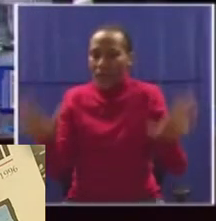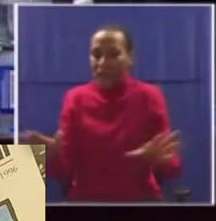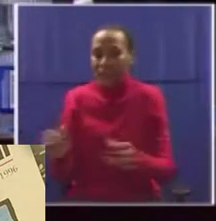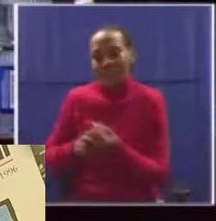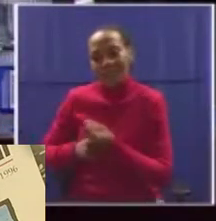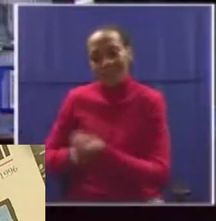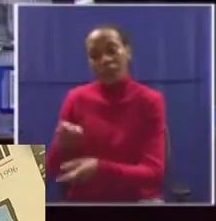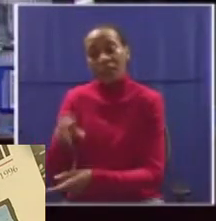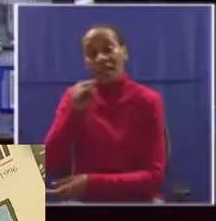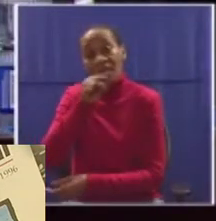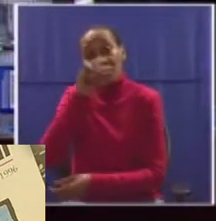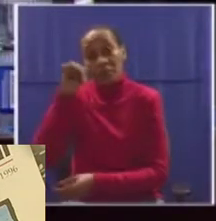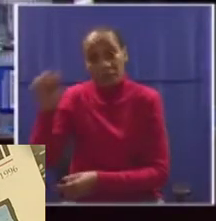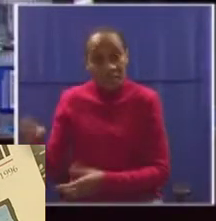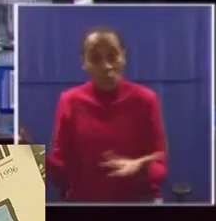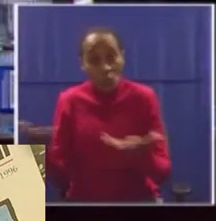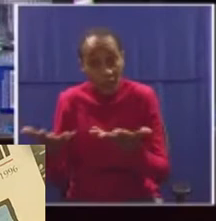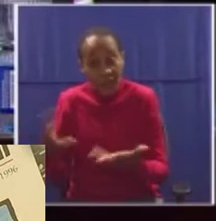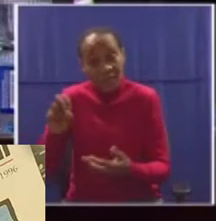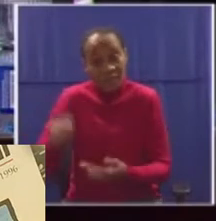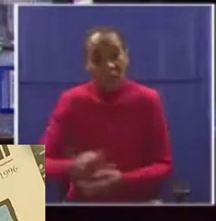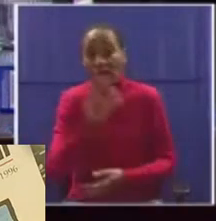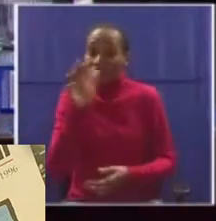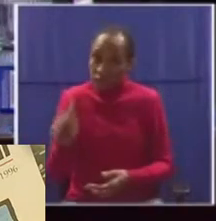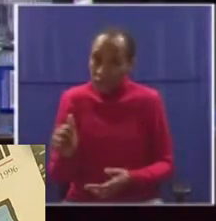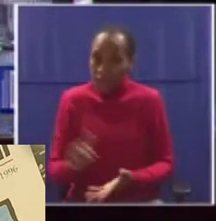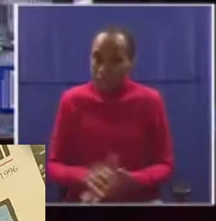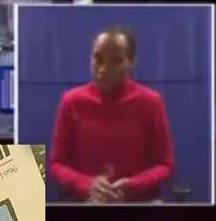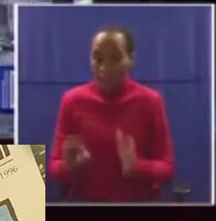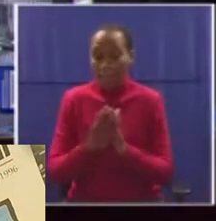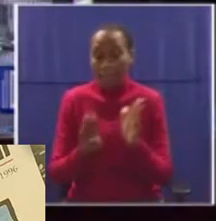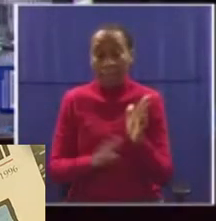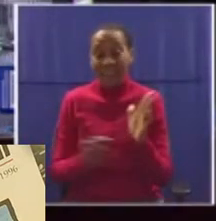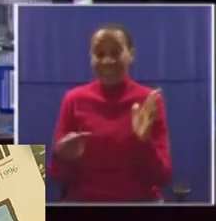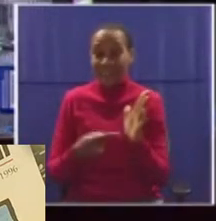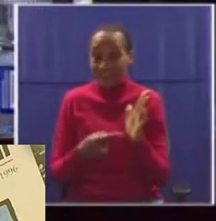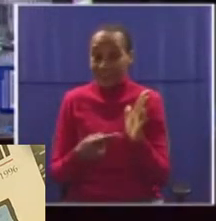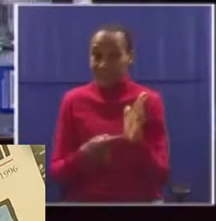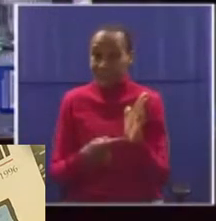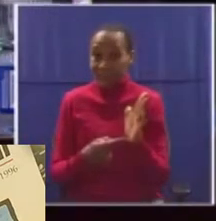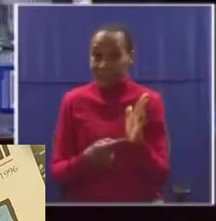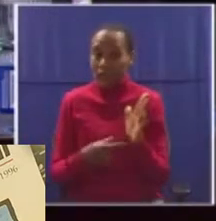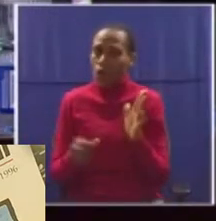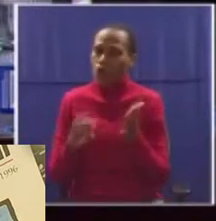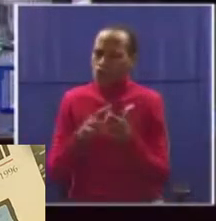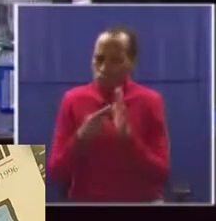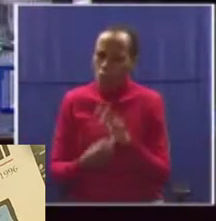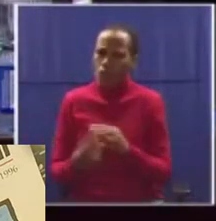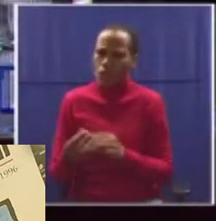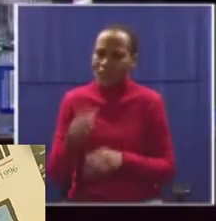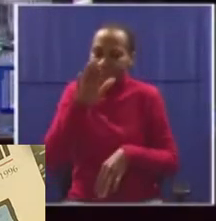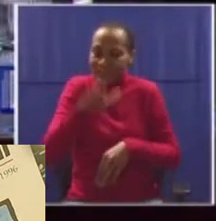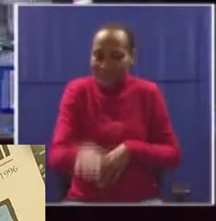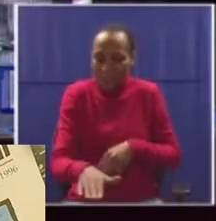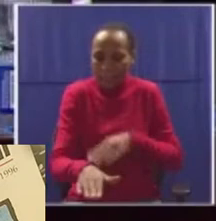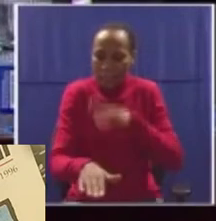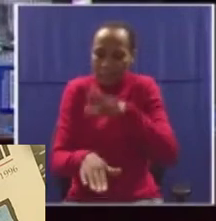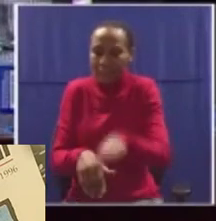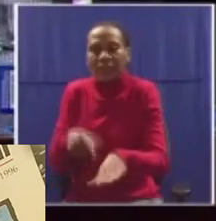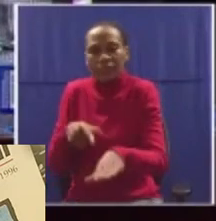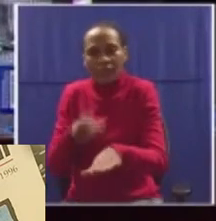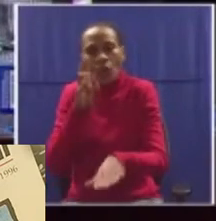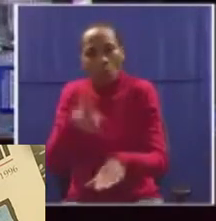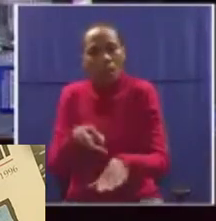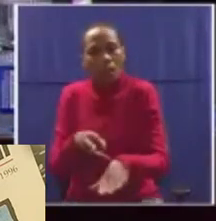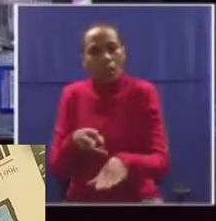hmmes across South Africa and this bowl serves a critical step towards